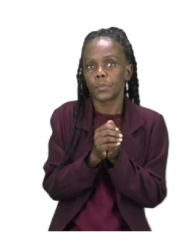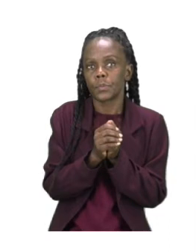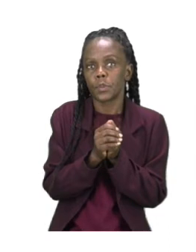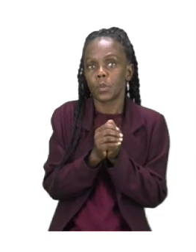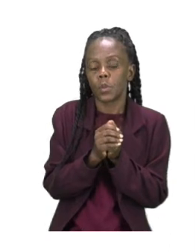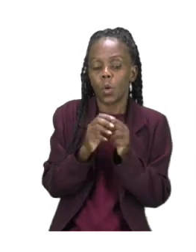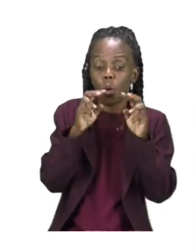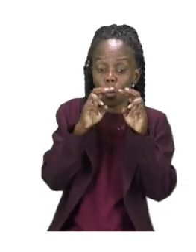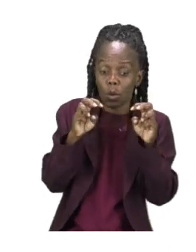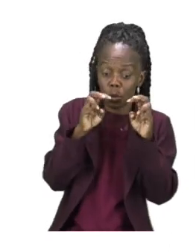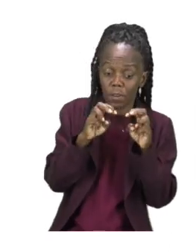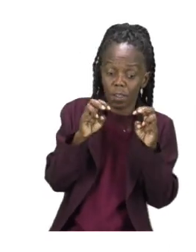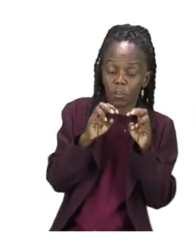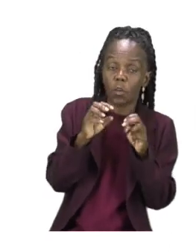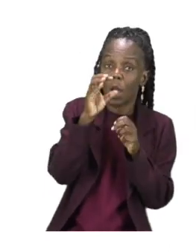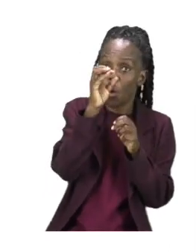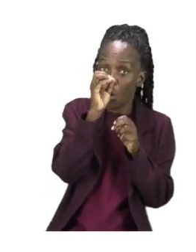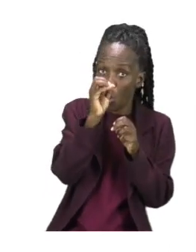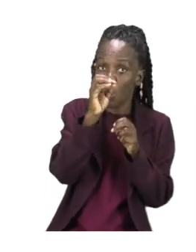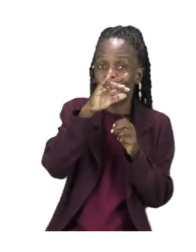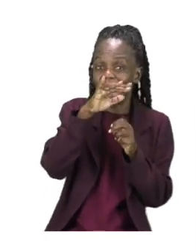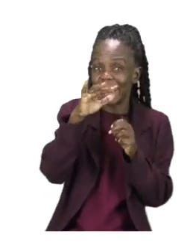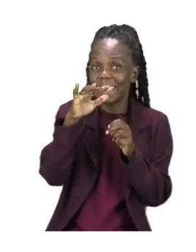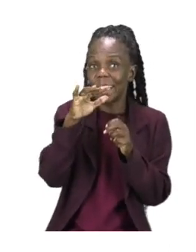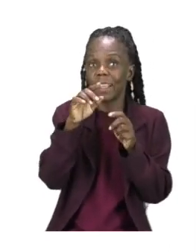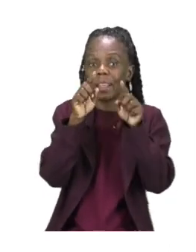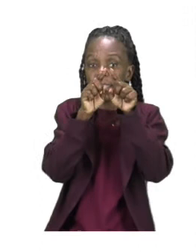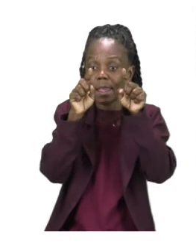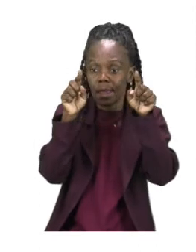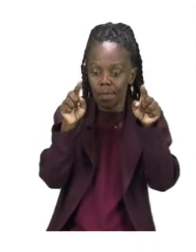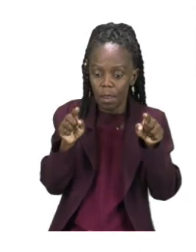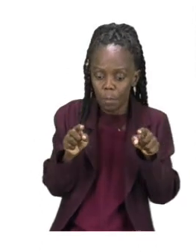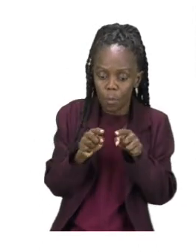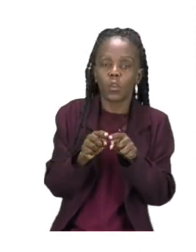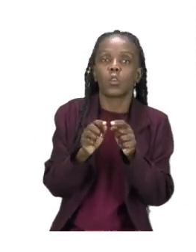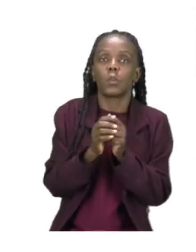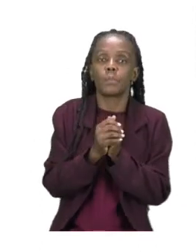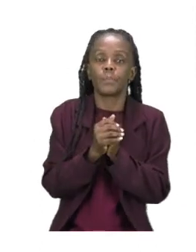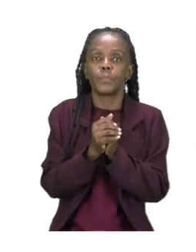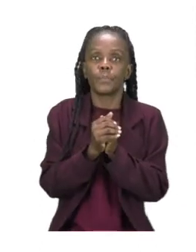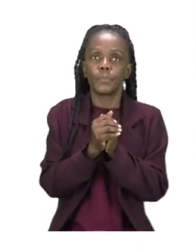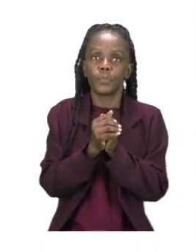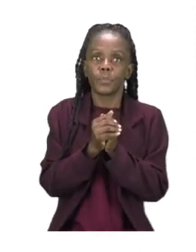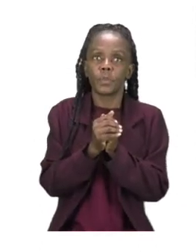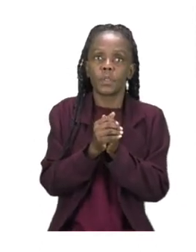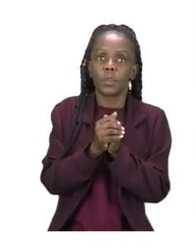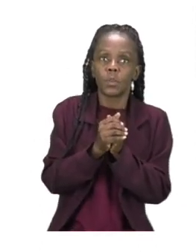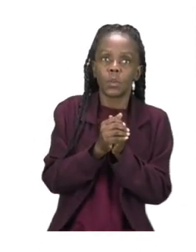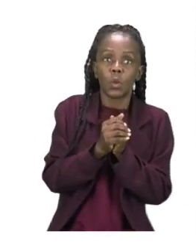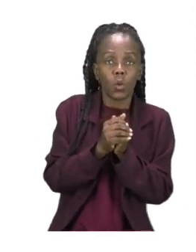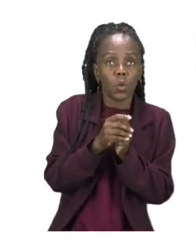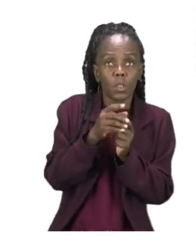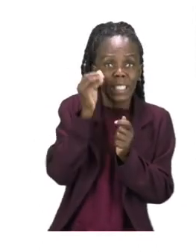below. Now, it doesn't matter if it's the big O or the small O, but you need to look for